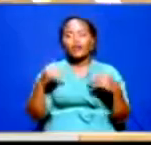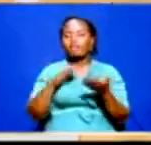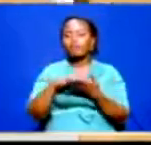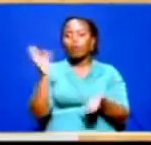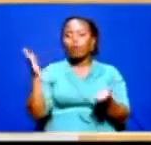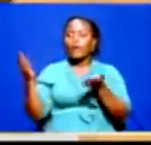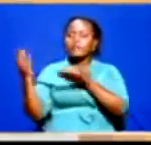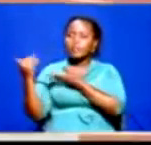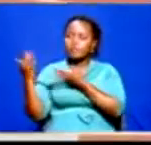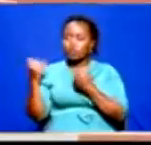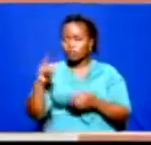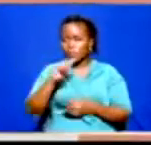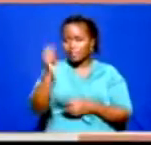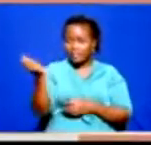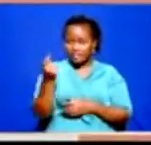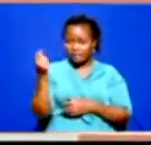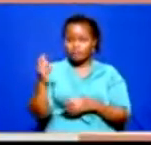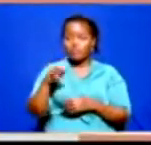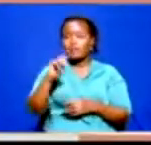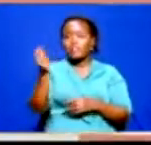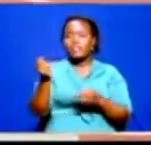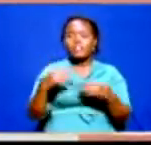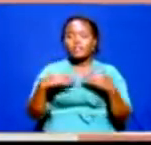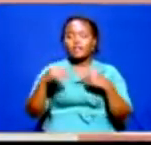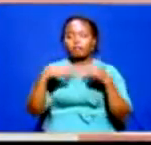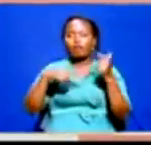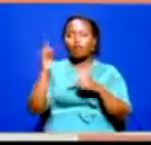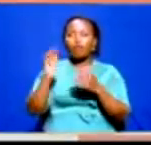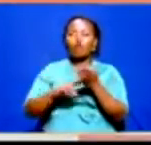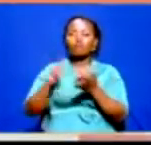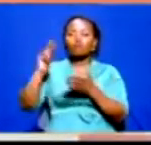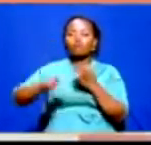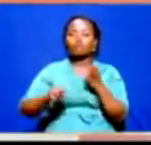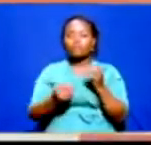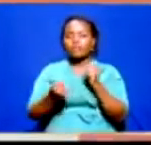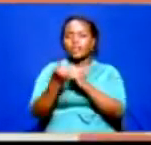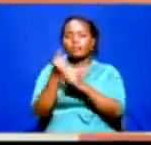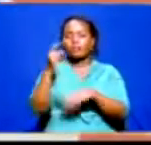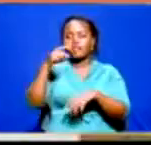them by Kenyans. Kenya has won the steeplechase event at the Olympics a record 11 times.